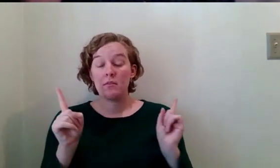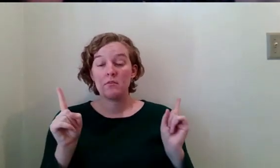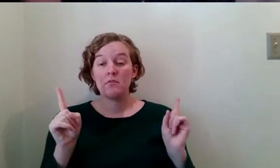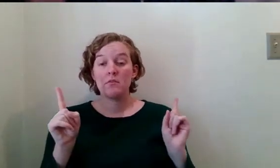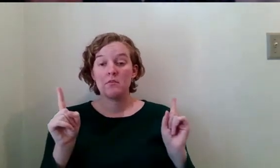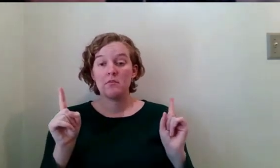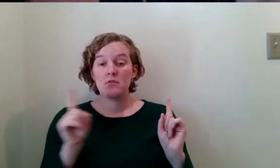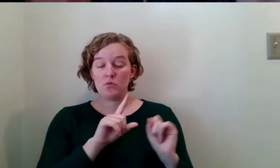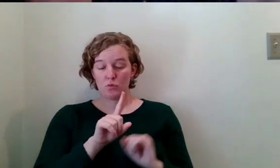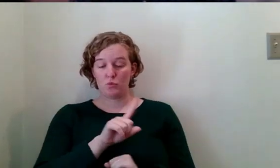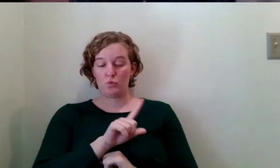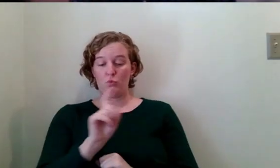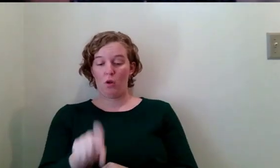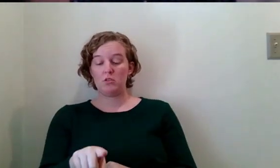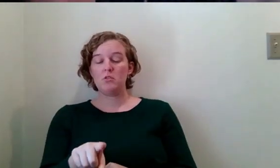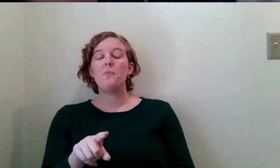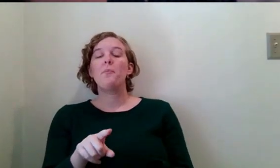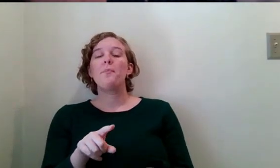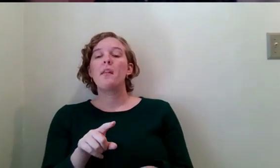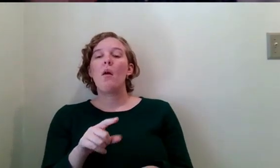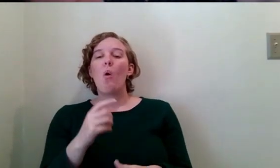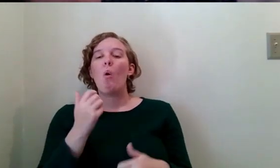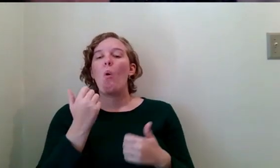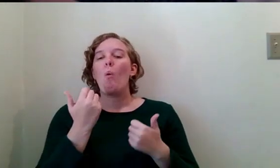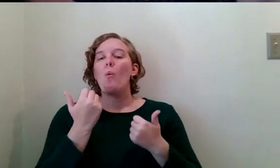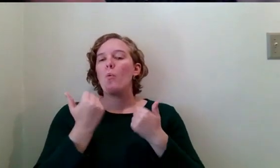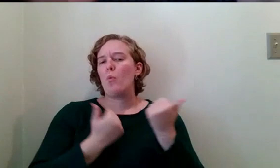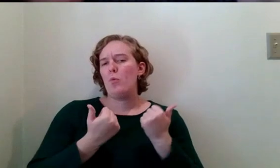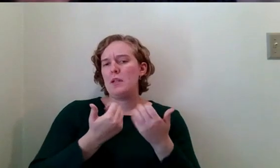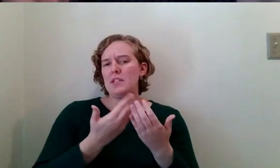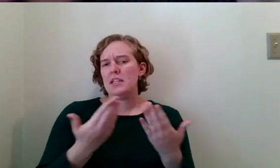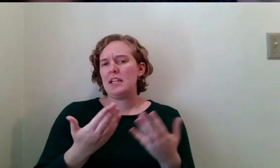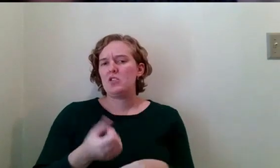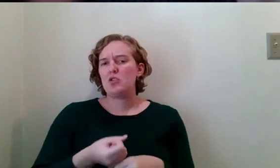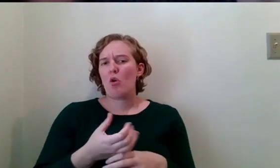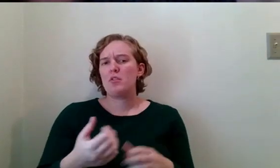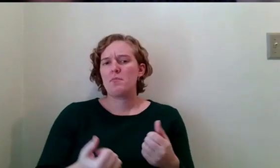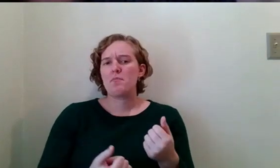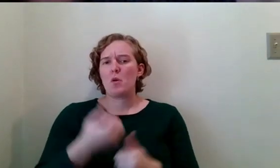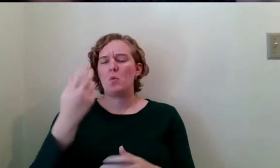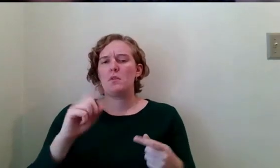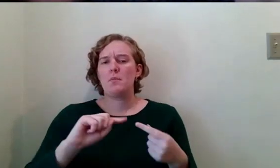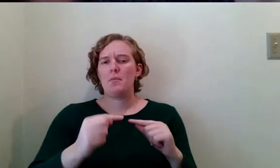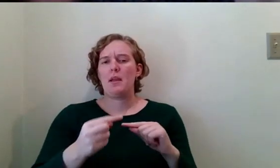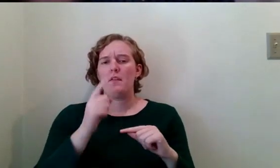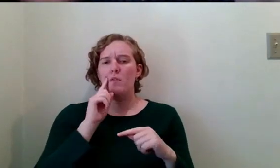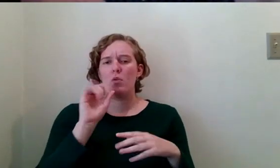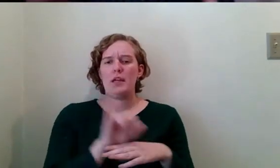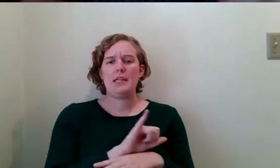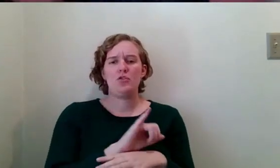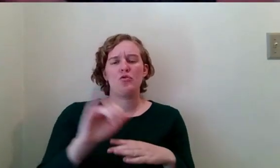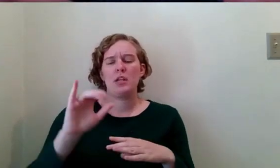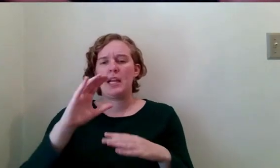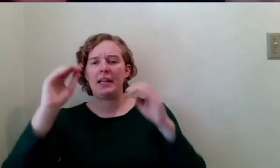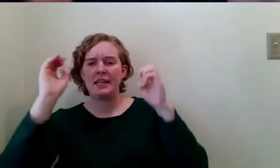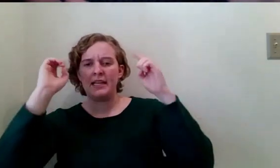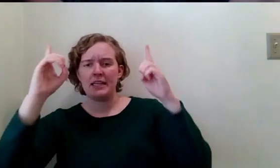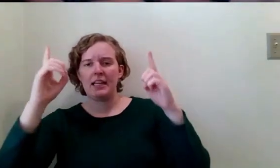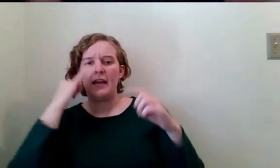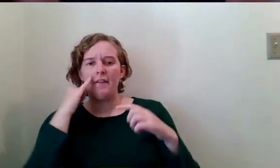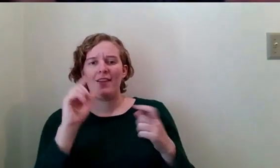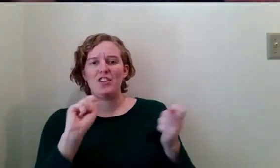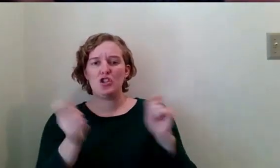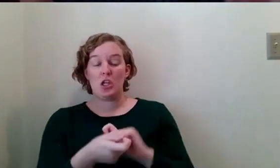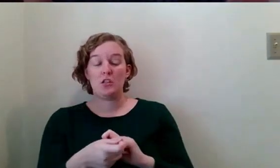the question is, which things would cause the most pain for industry and education by having them change?